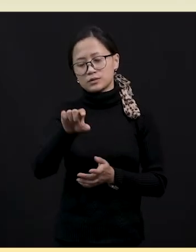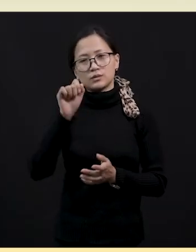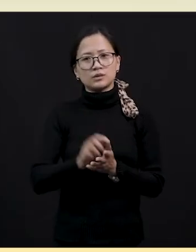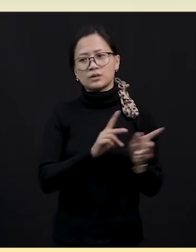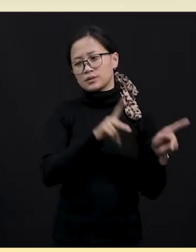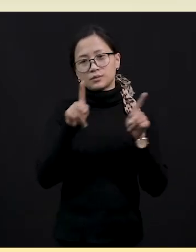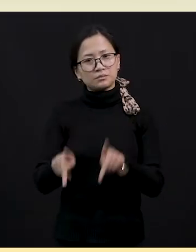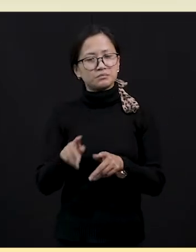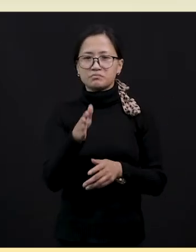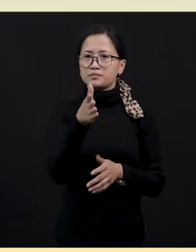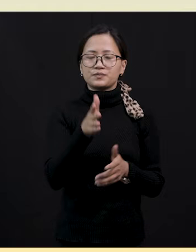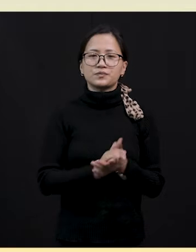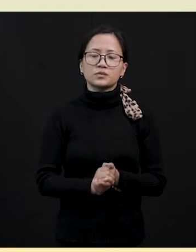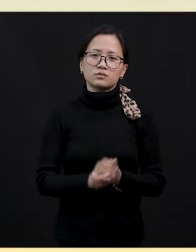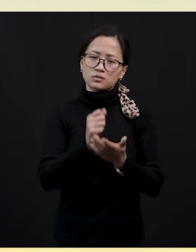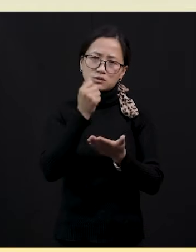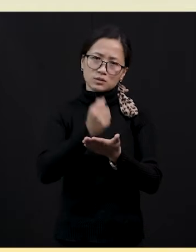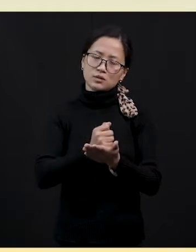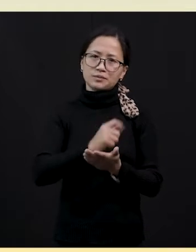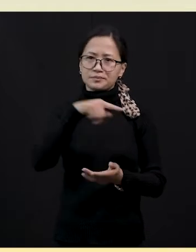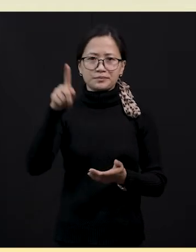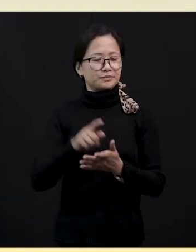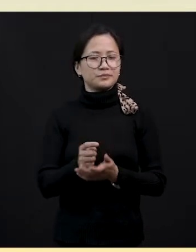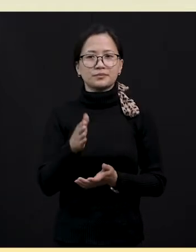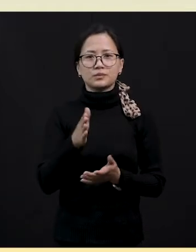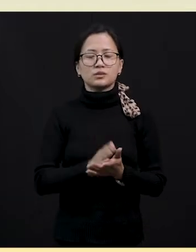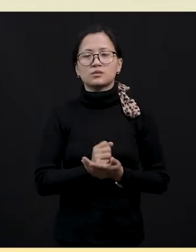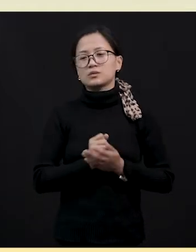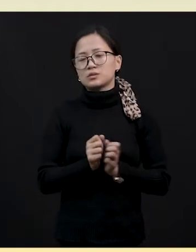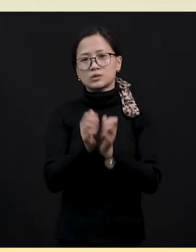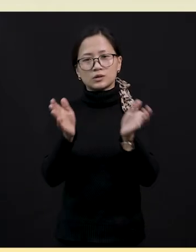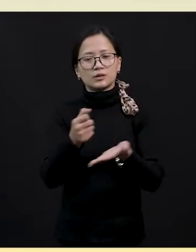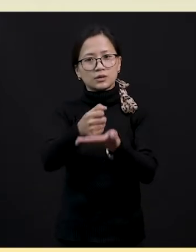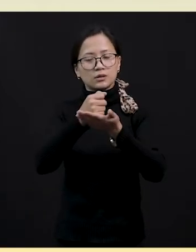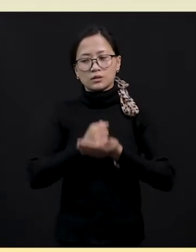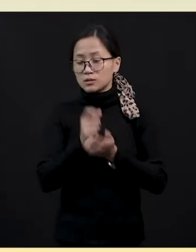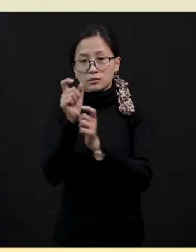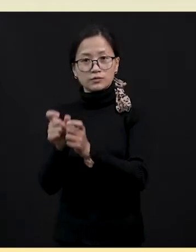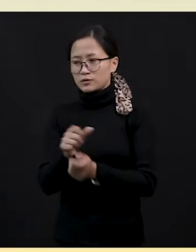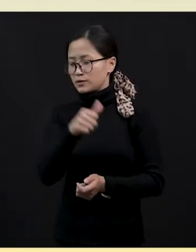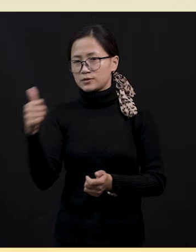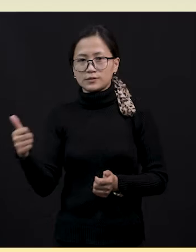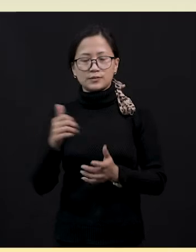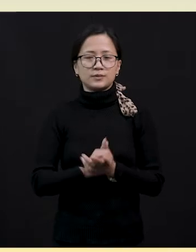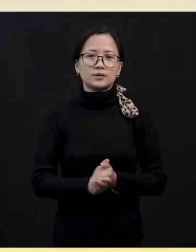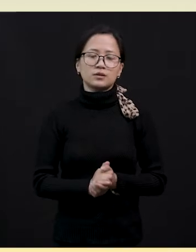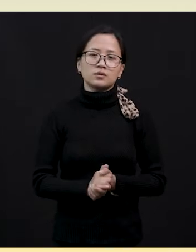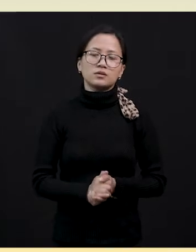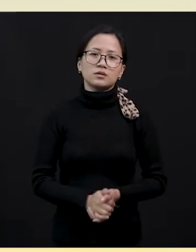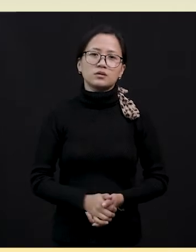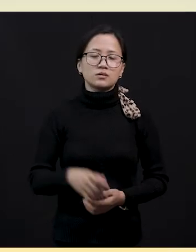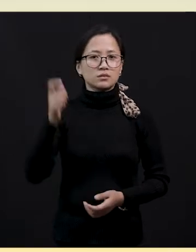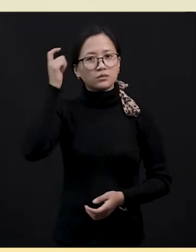it impossible to decide correctly without help from others. So the right time for every action. So that's why they